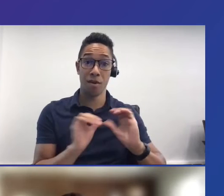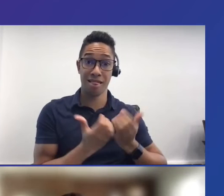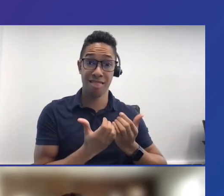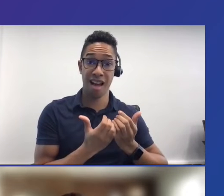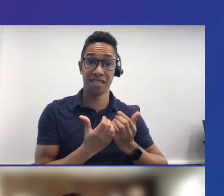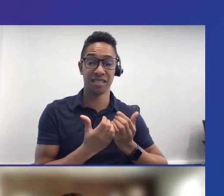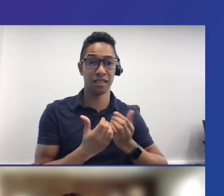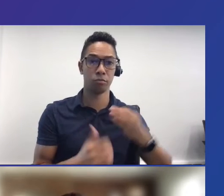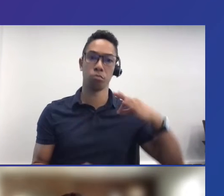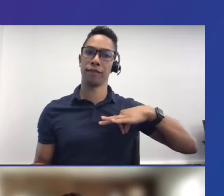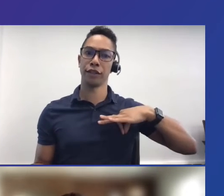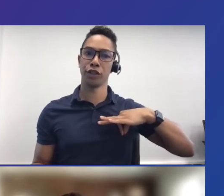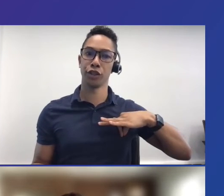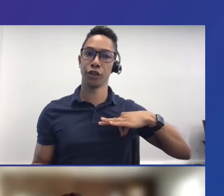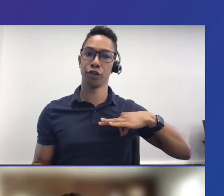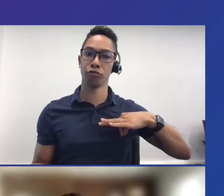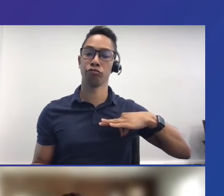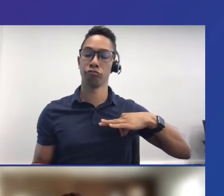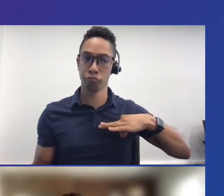privilege.